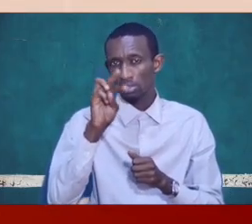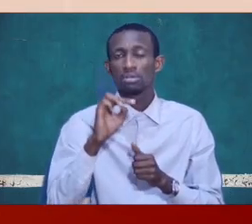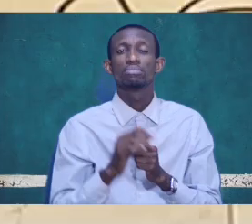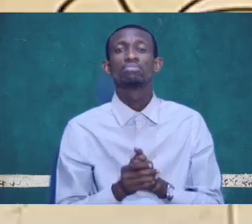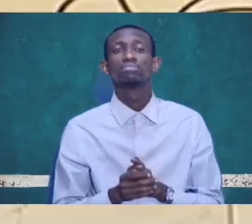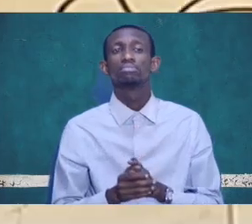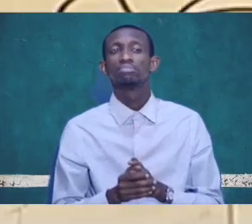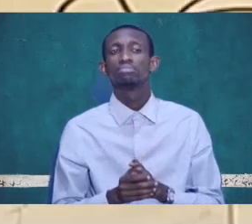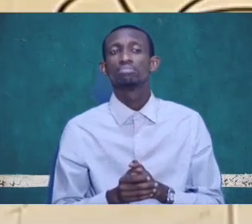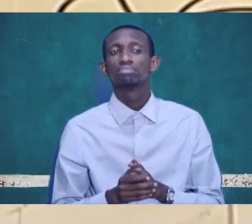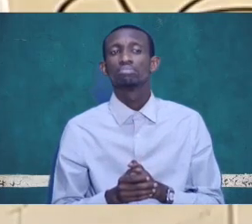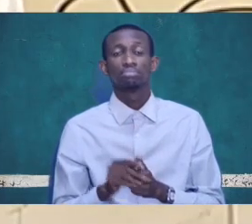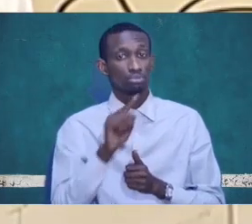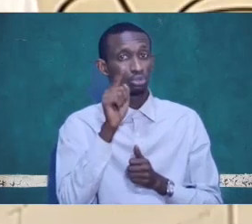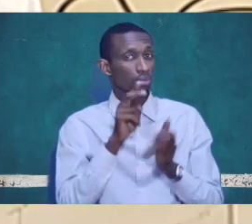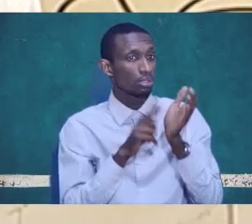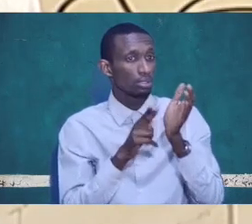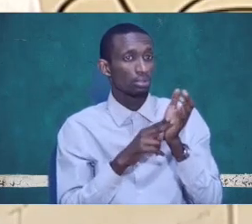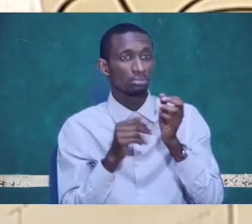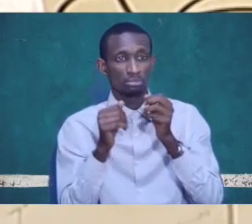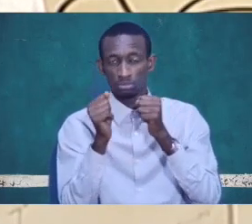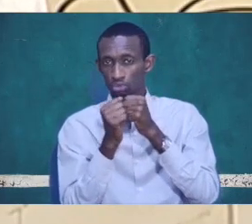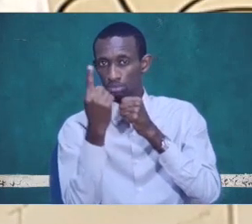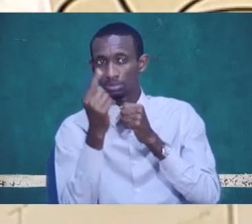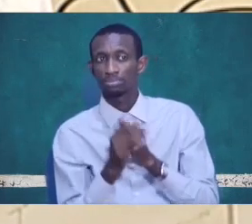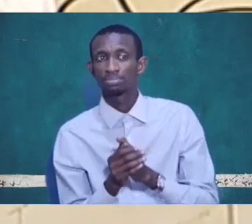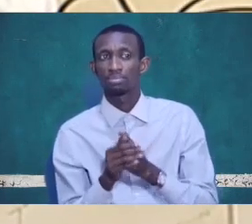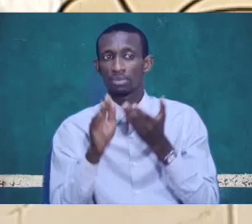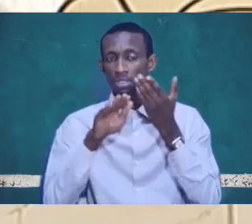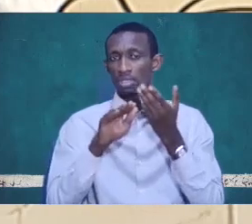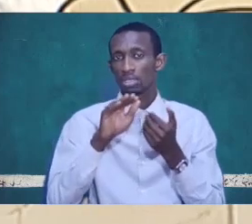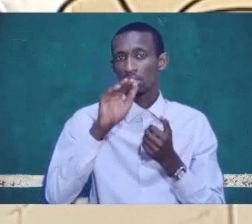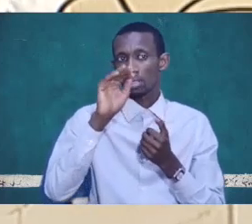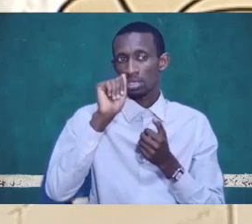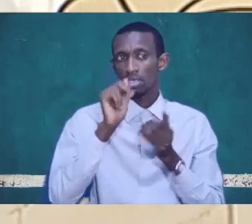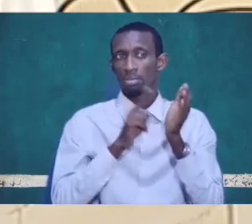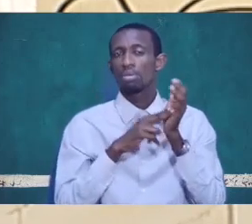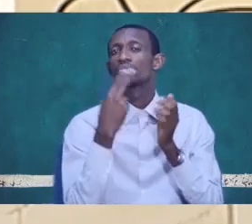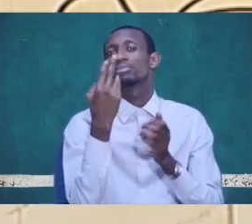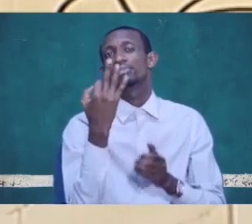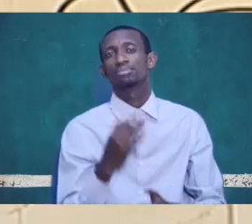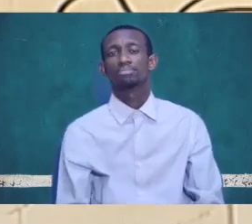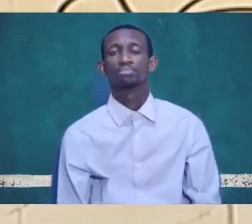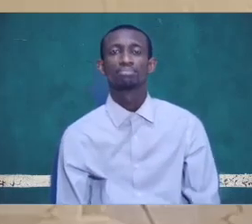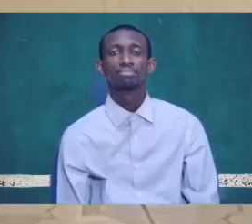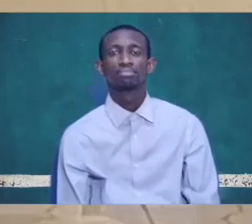has atomic number 11 and mass number 23.